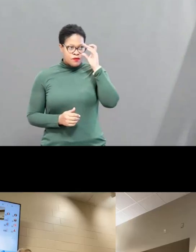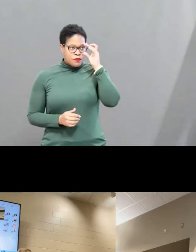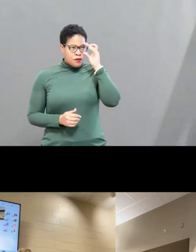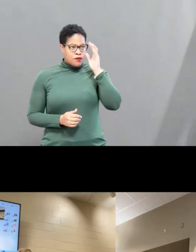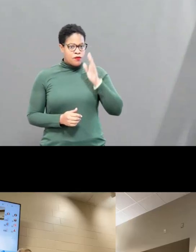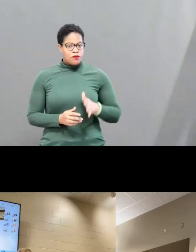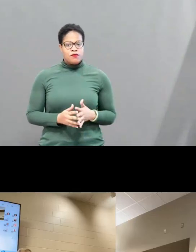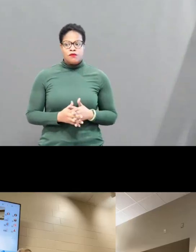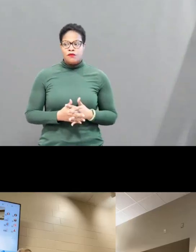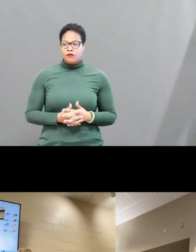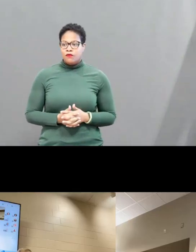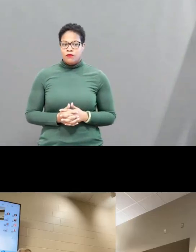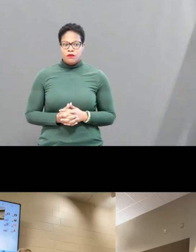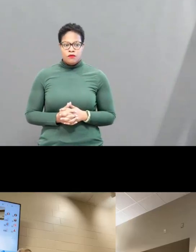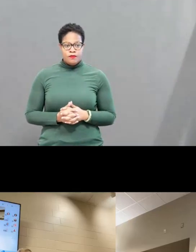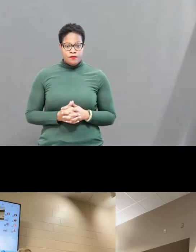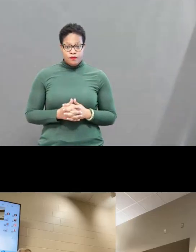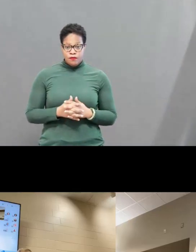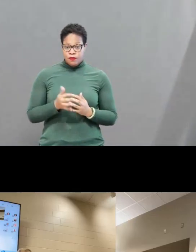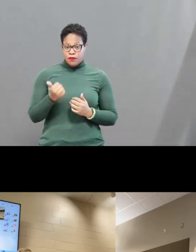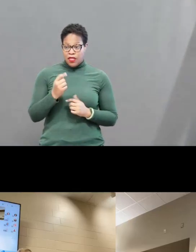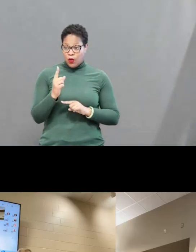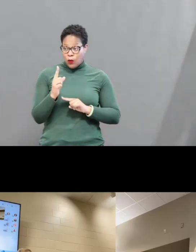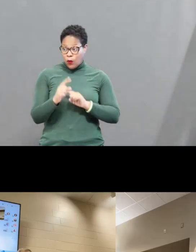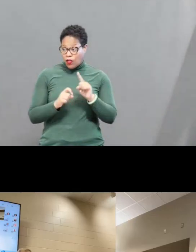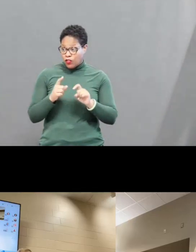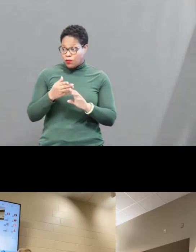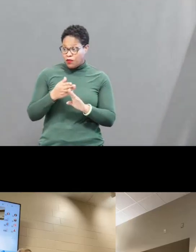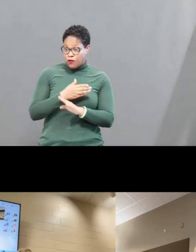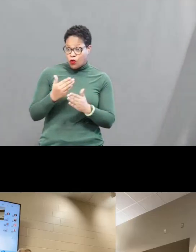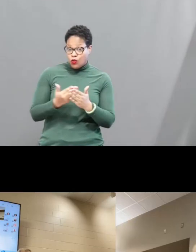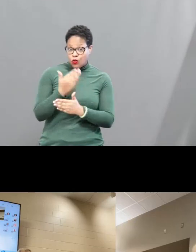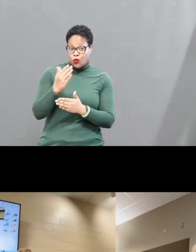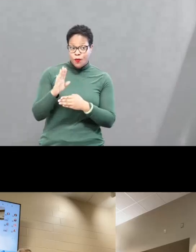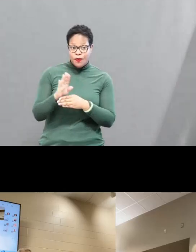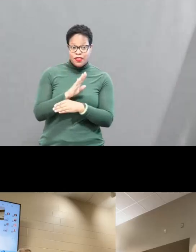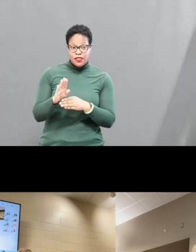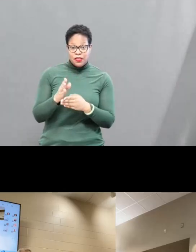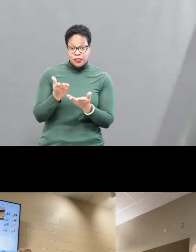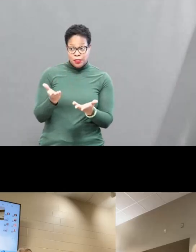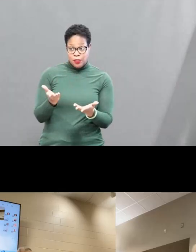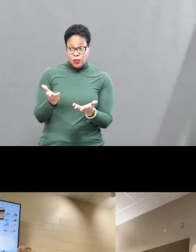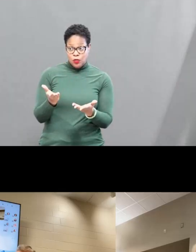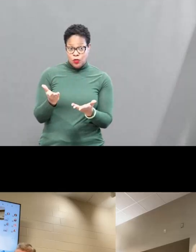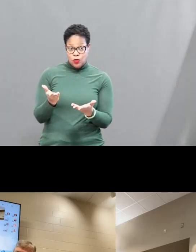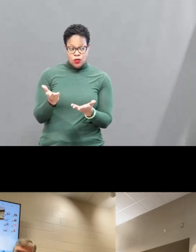Great. So any questions before we go on to new business?